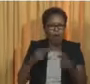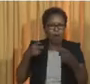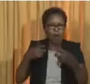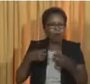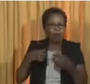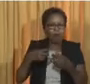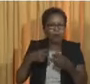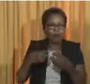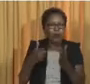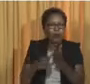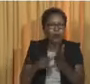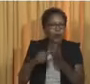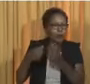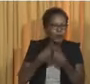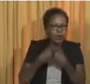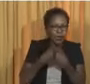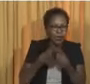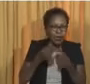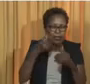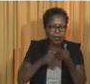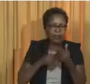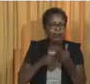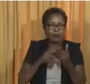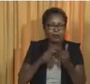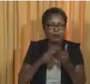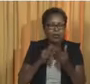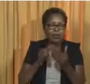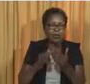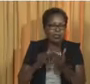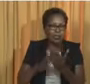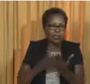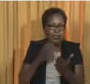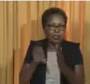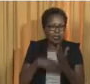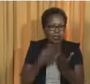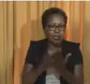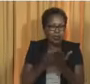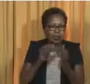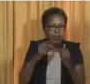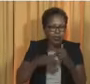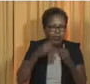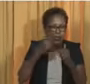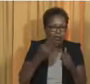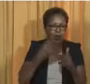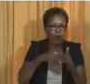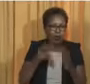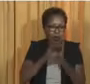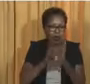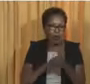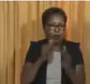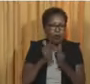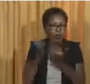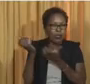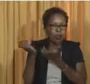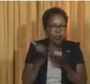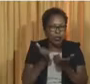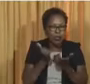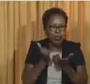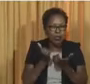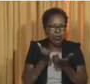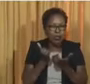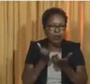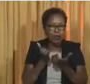in regard to the provisions of Chapter 16 of the Constitution requiring to be sealed by